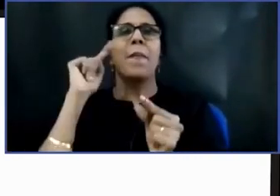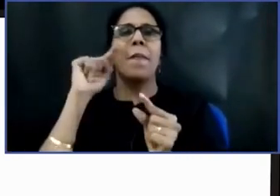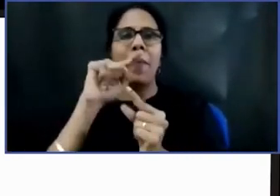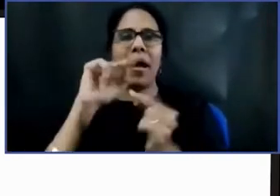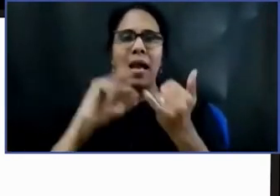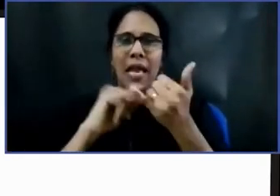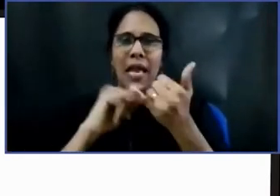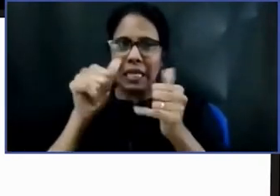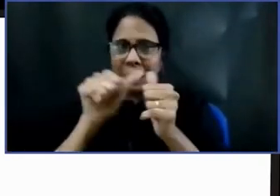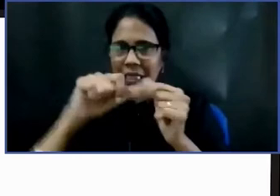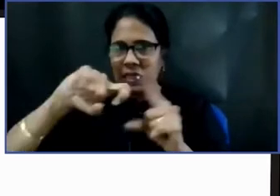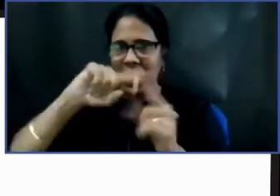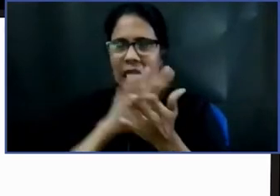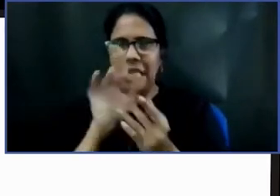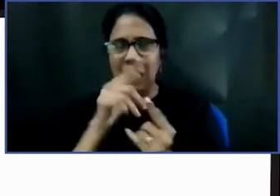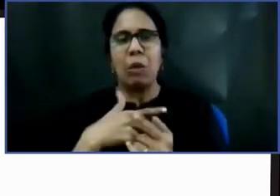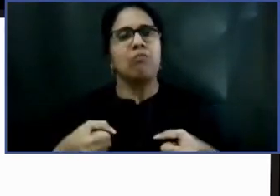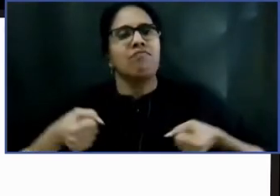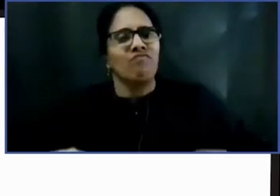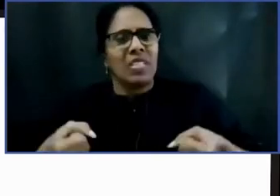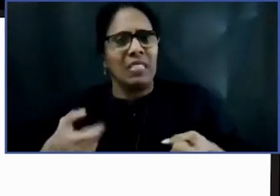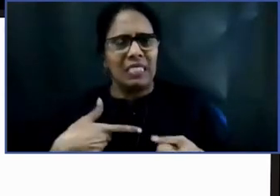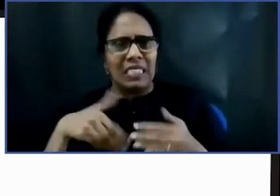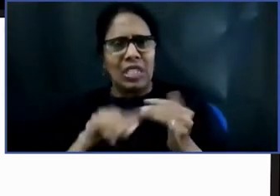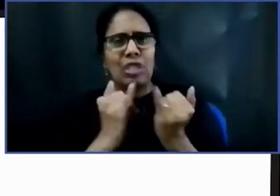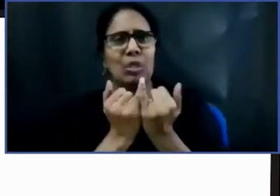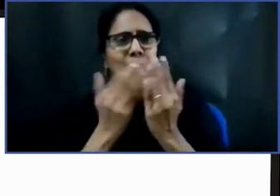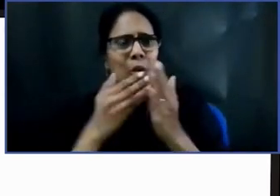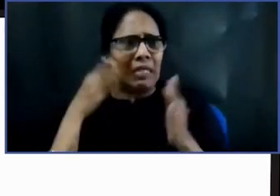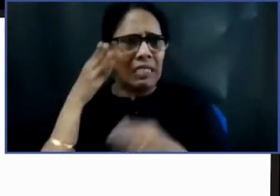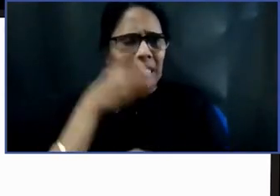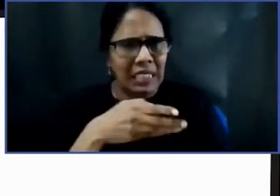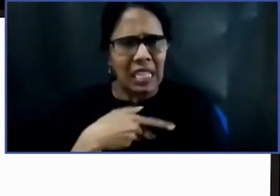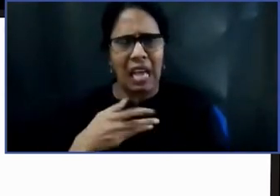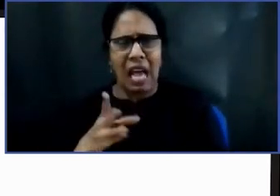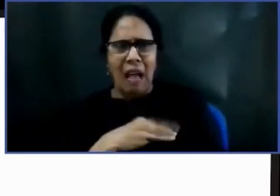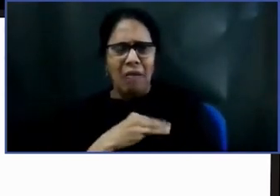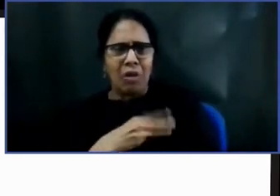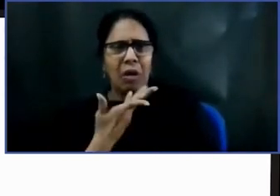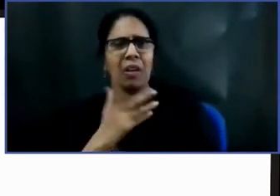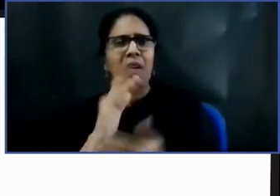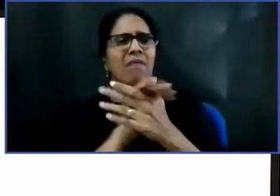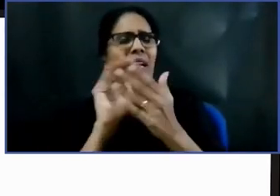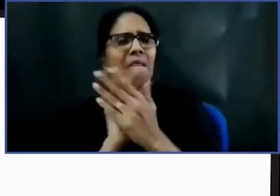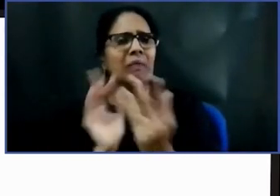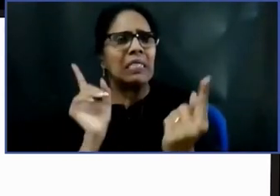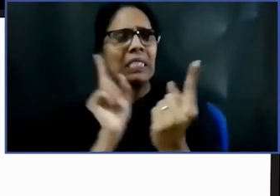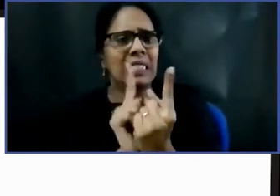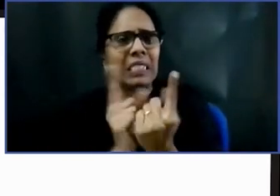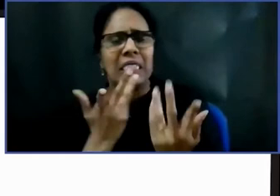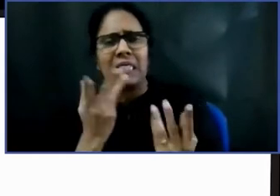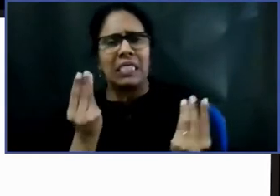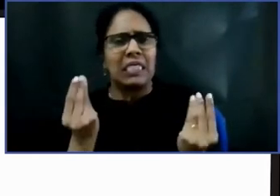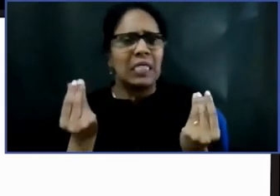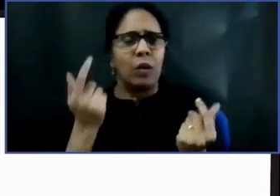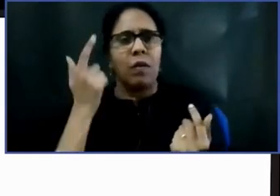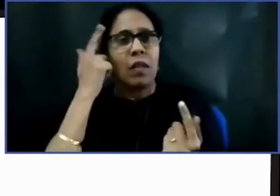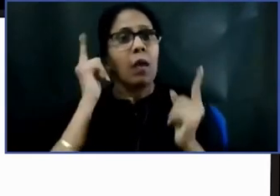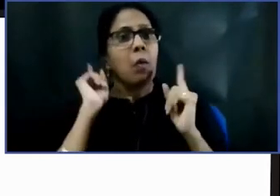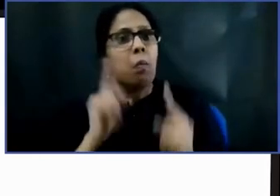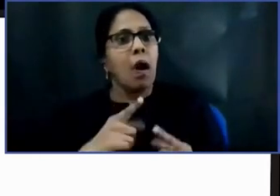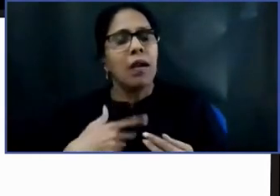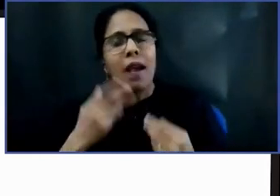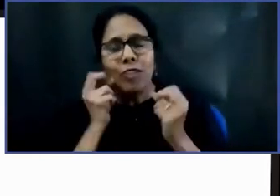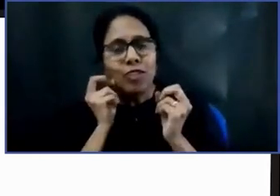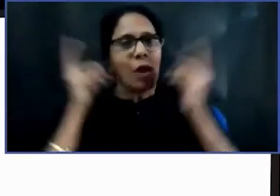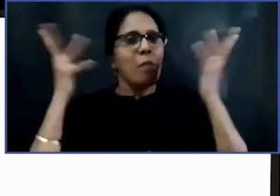to school on crutches and facing my friends at school. I was fondly surprised and was welcomed with good